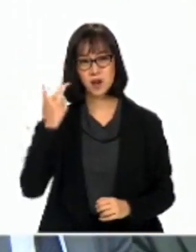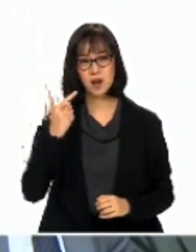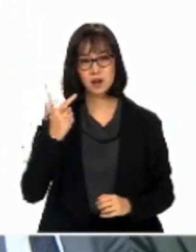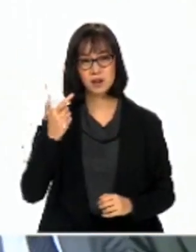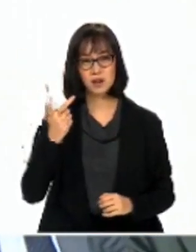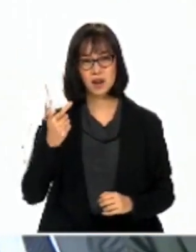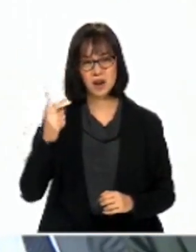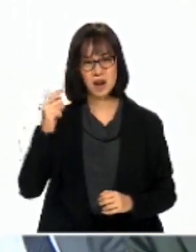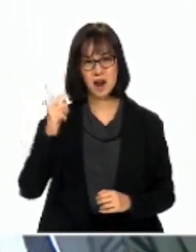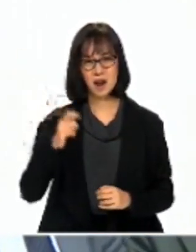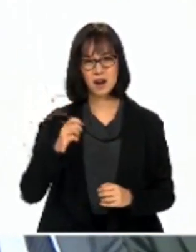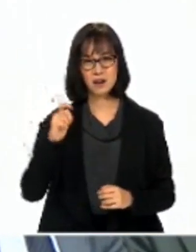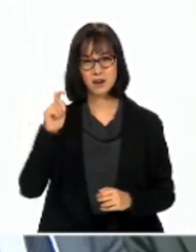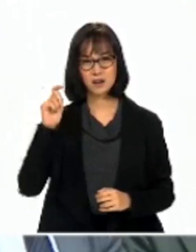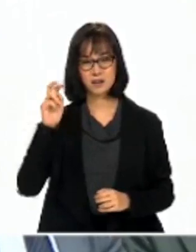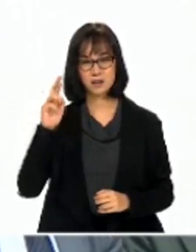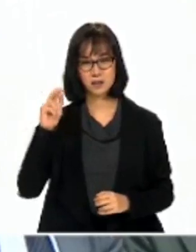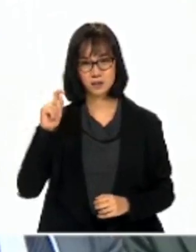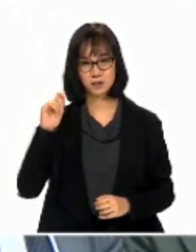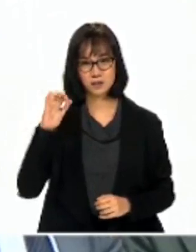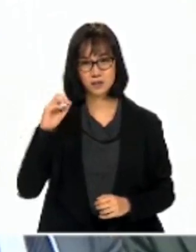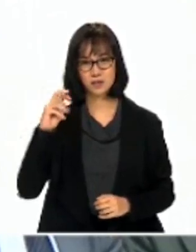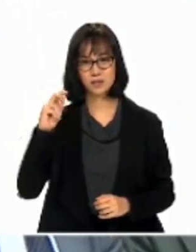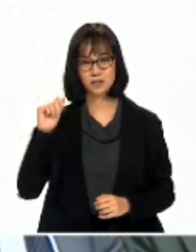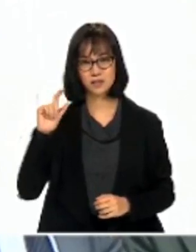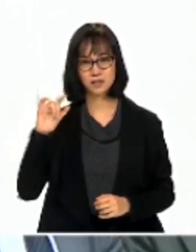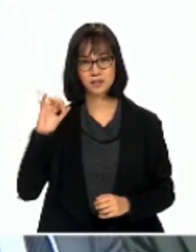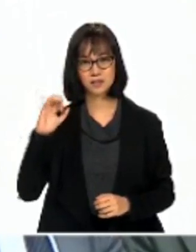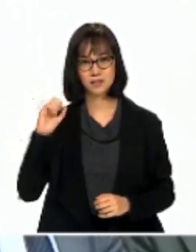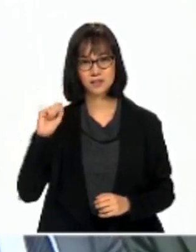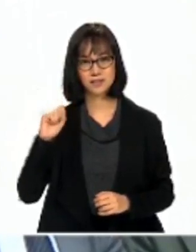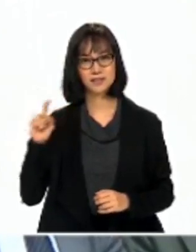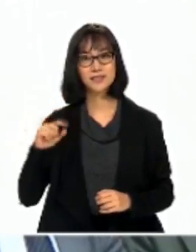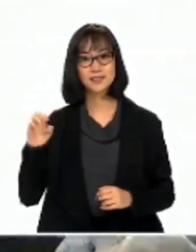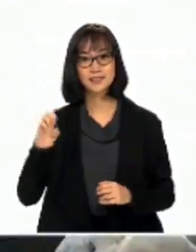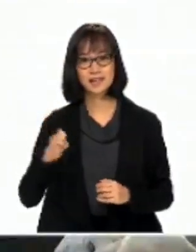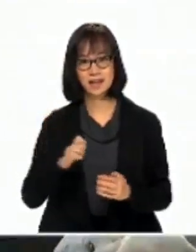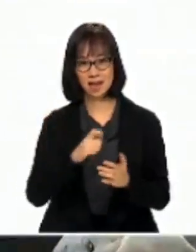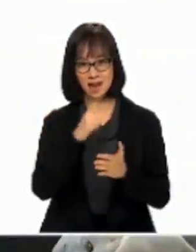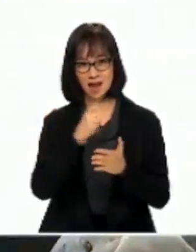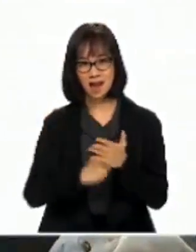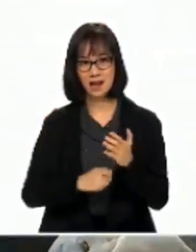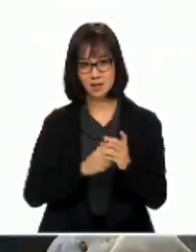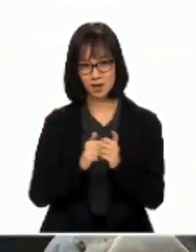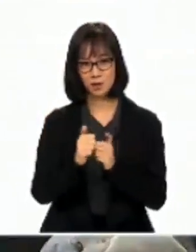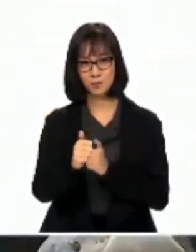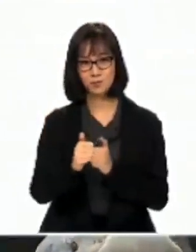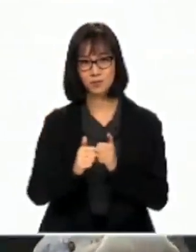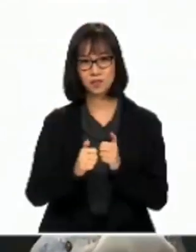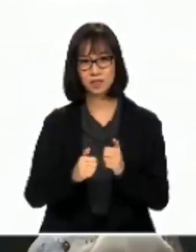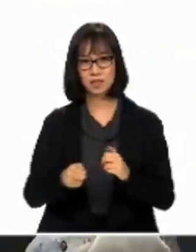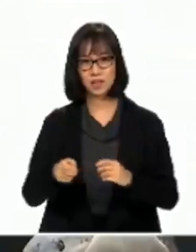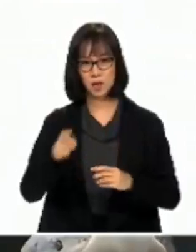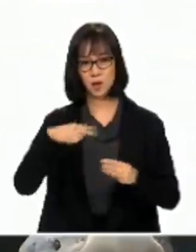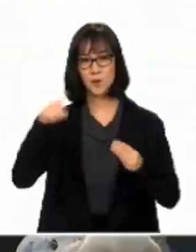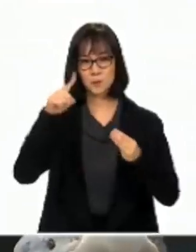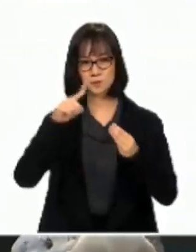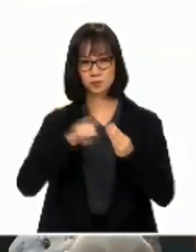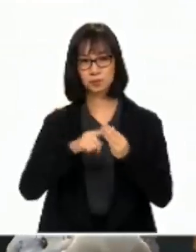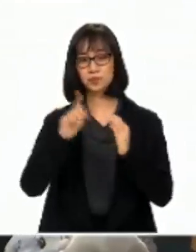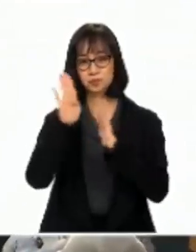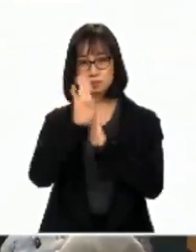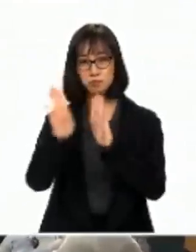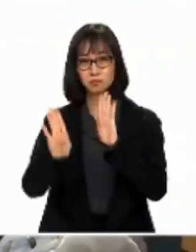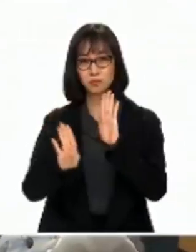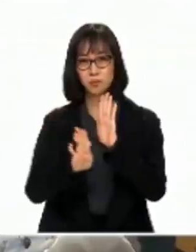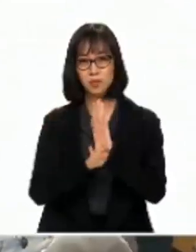tax. I urge Congress to review and pass the government right-sizing bill to reconfigure the existing